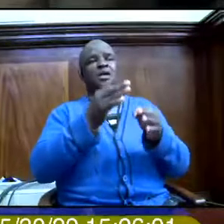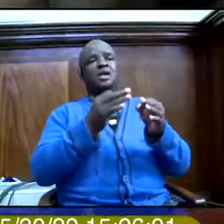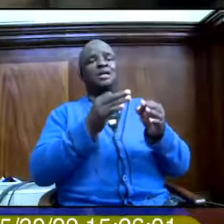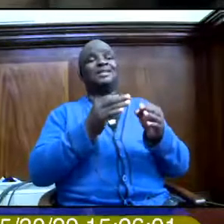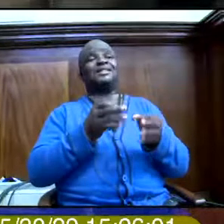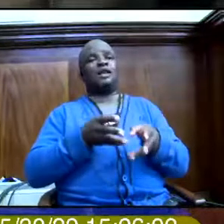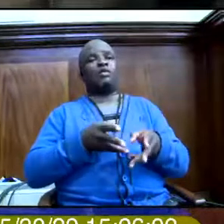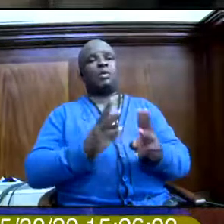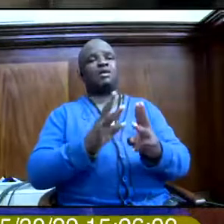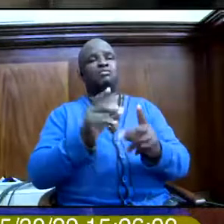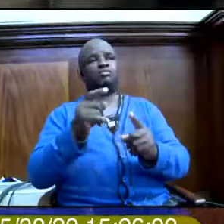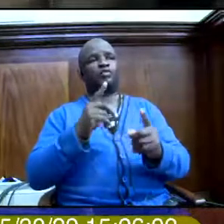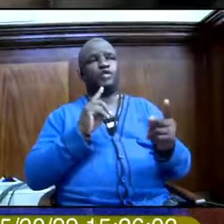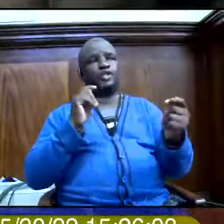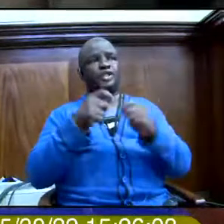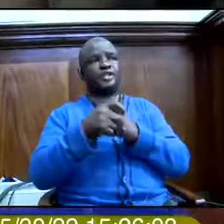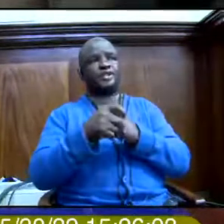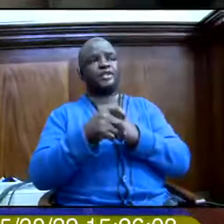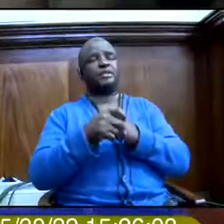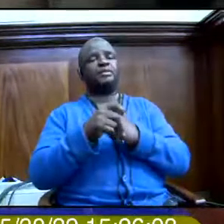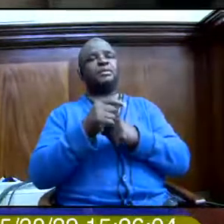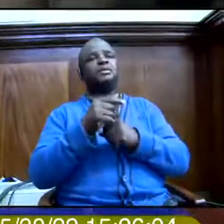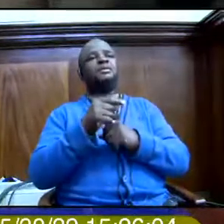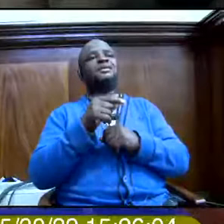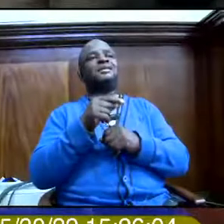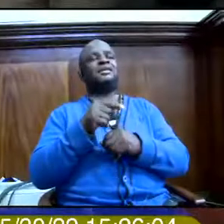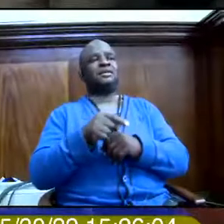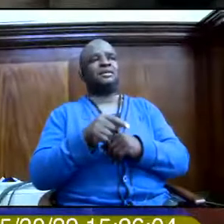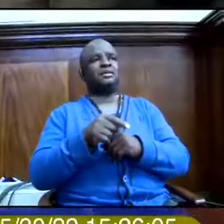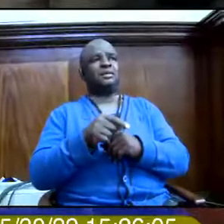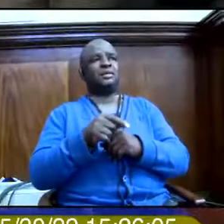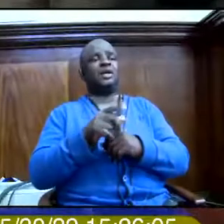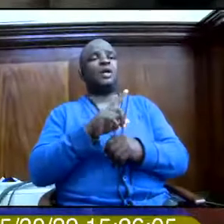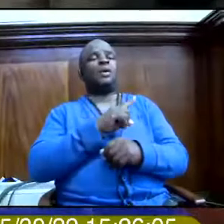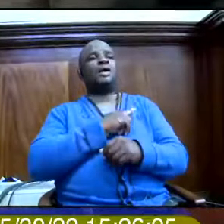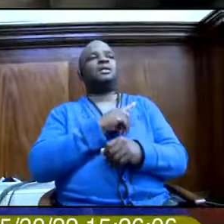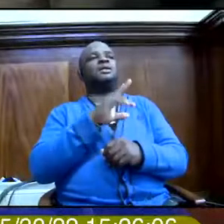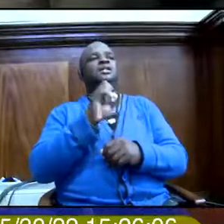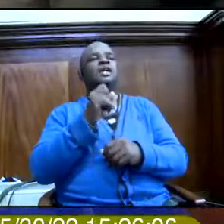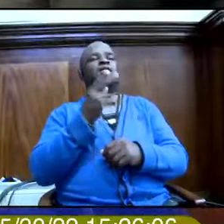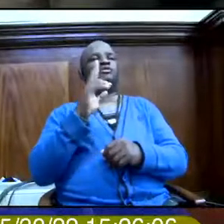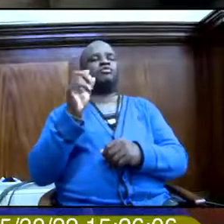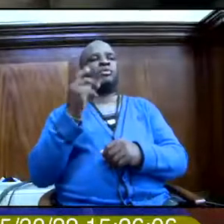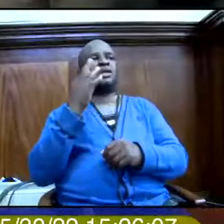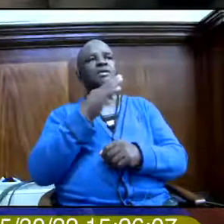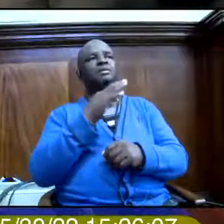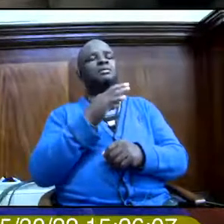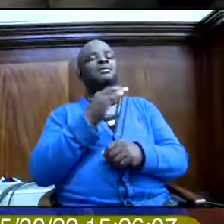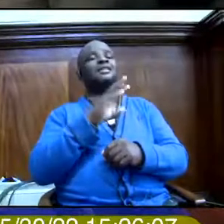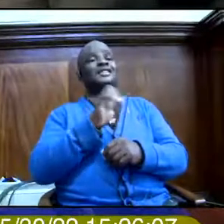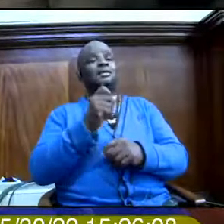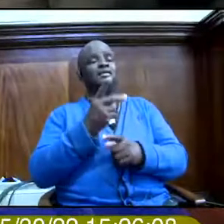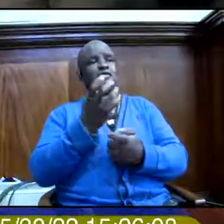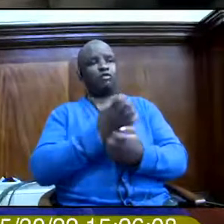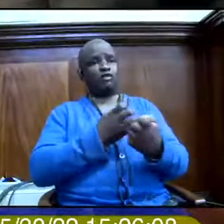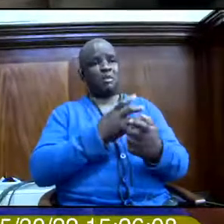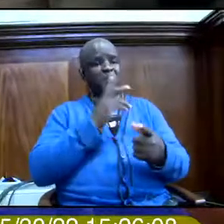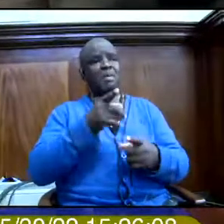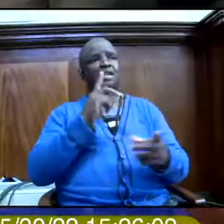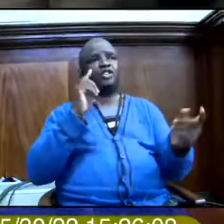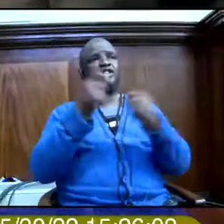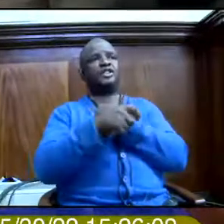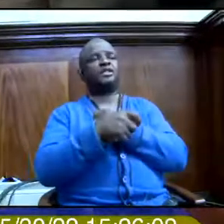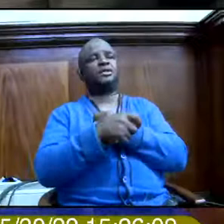direction of our economy this is why staff to demands that the south african economy be overhauled